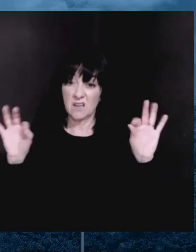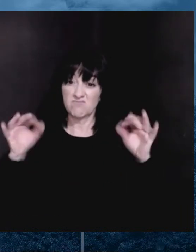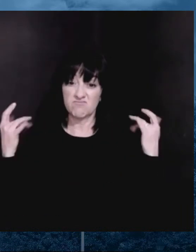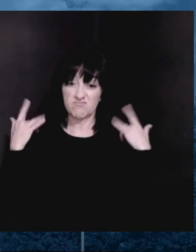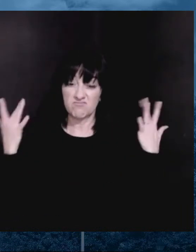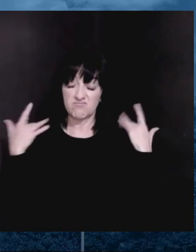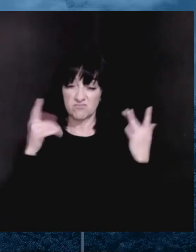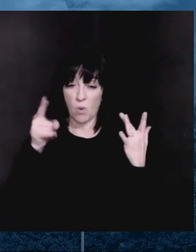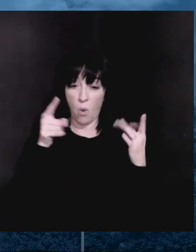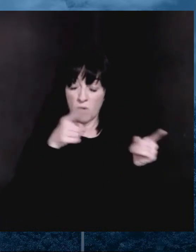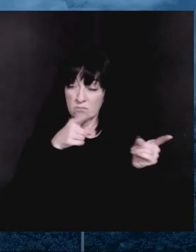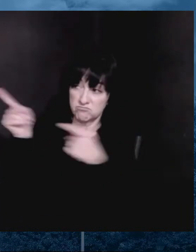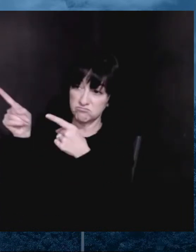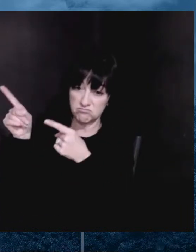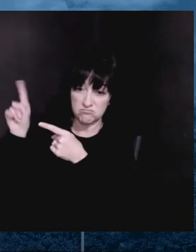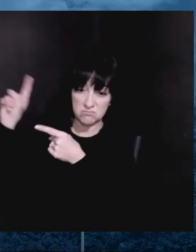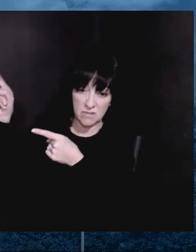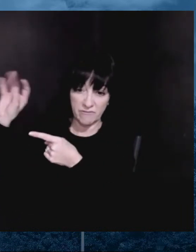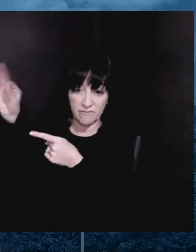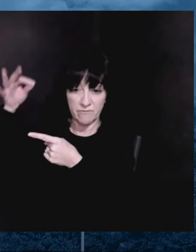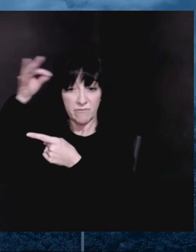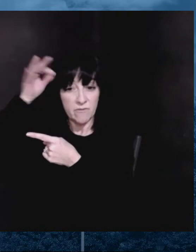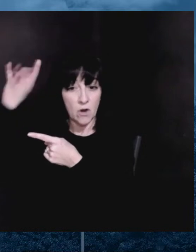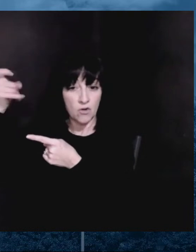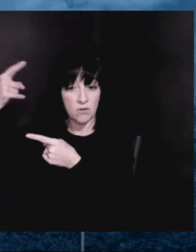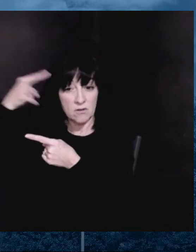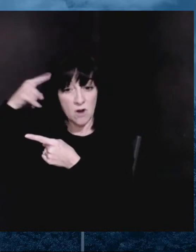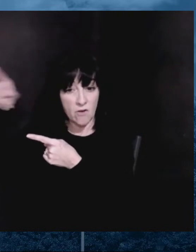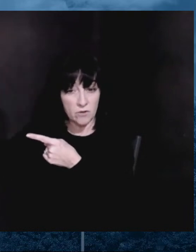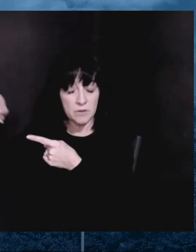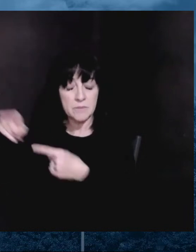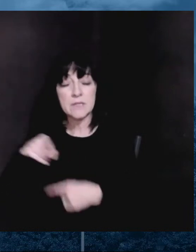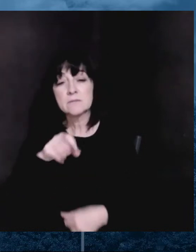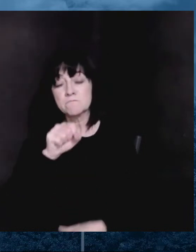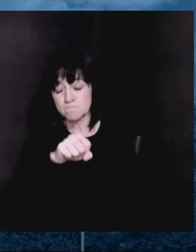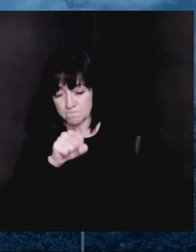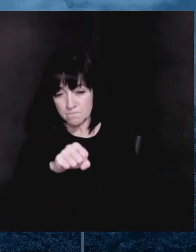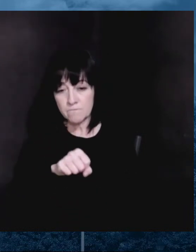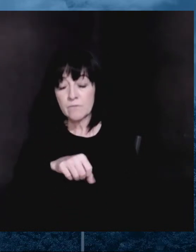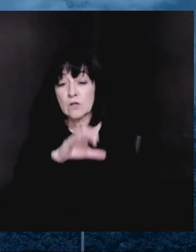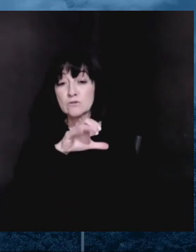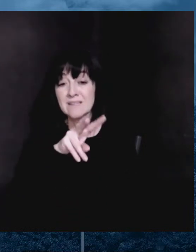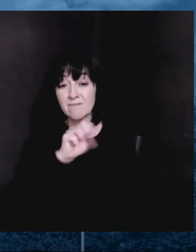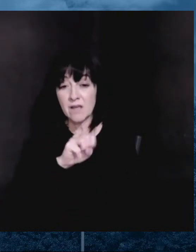Walgreens, they were assigned to different facilities, and